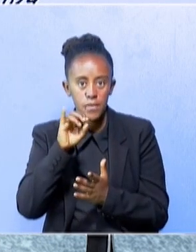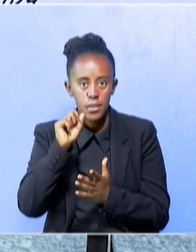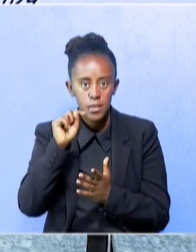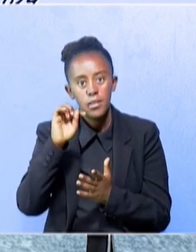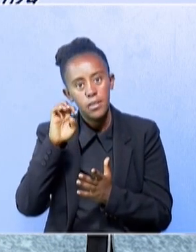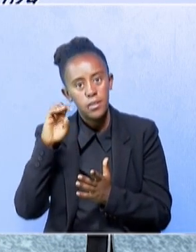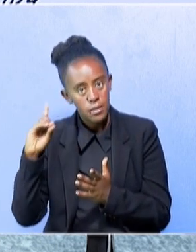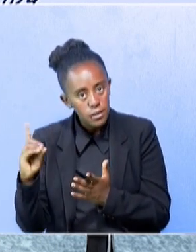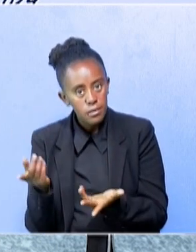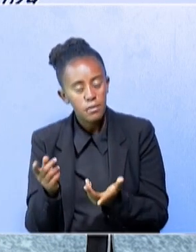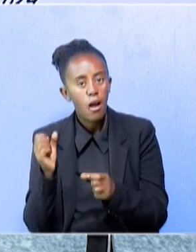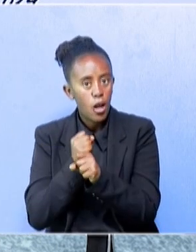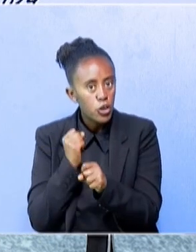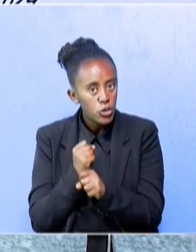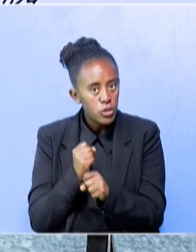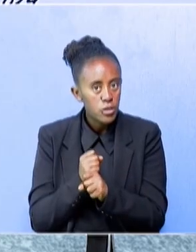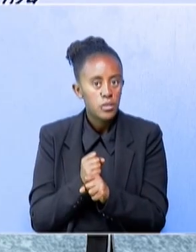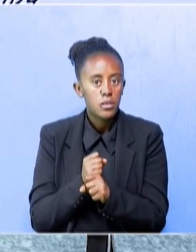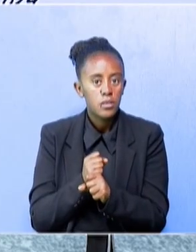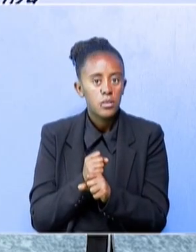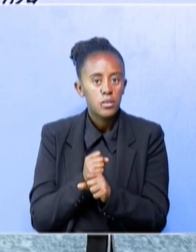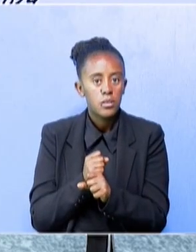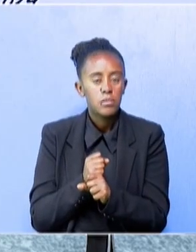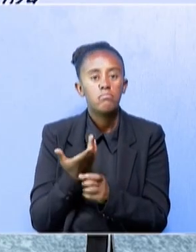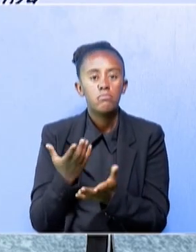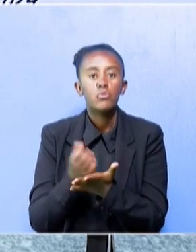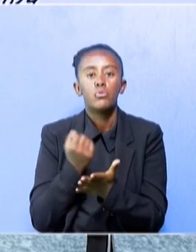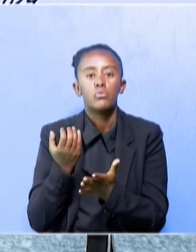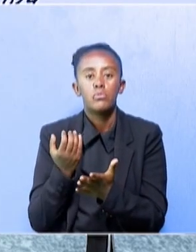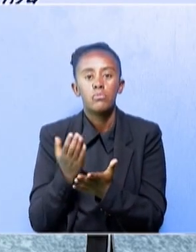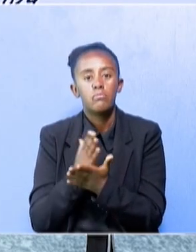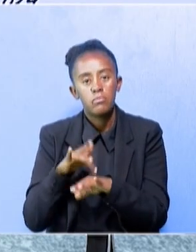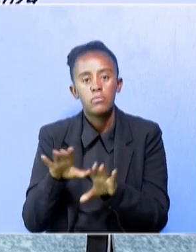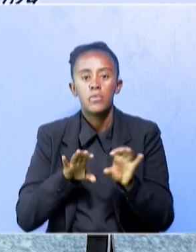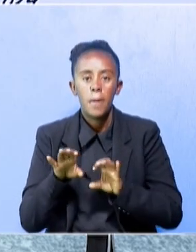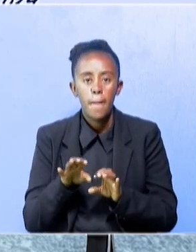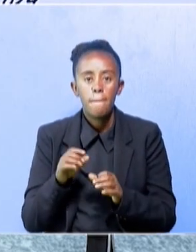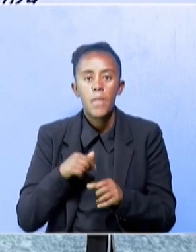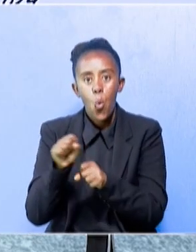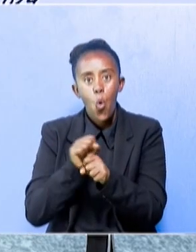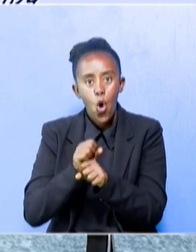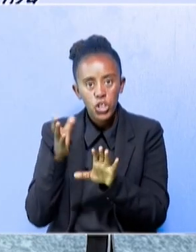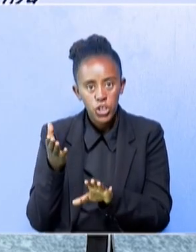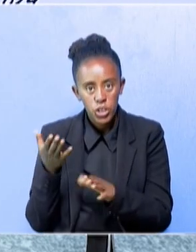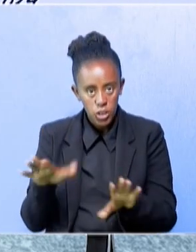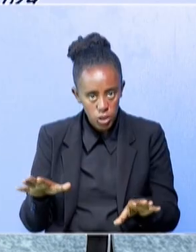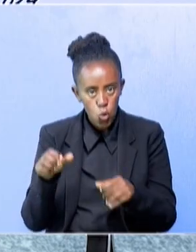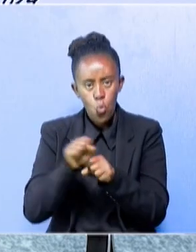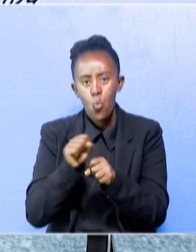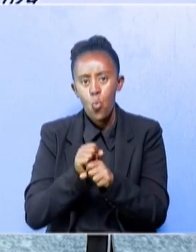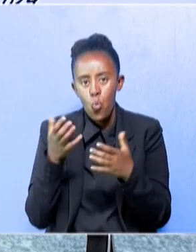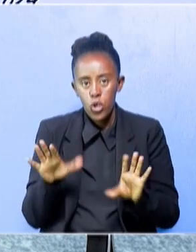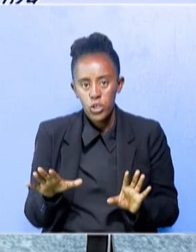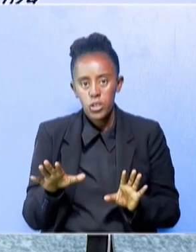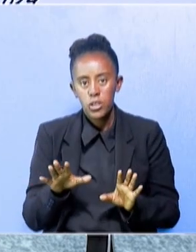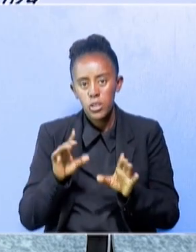now it's an action. What that is took part by Jonathan. And washed is also is another verb. It's okay, these verbs are different